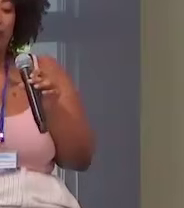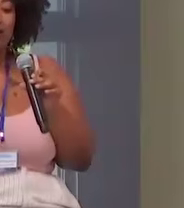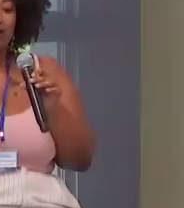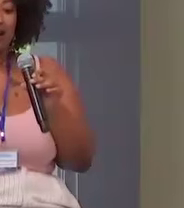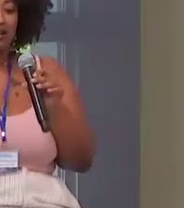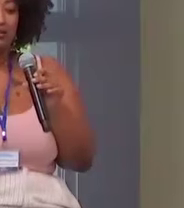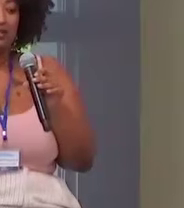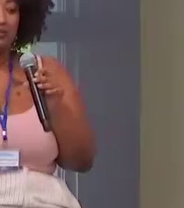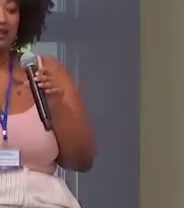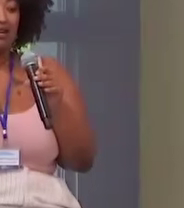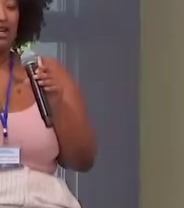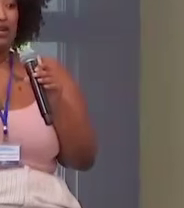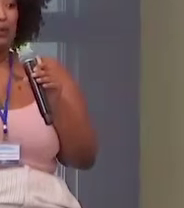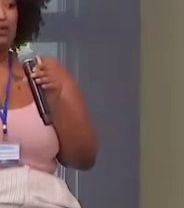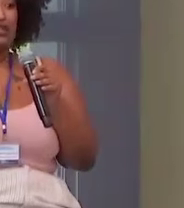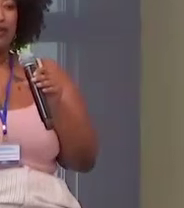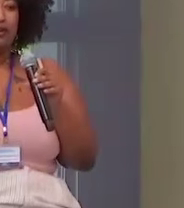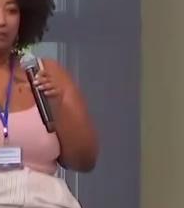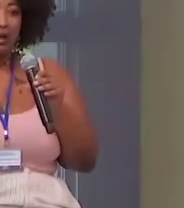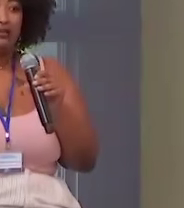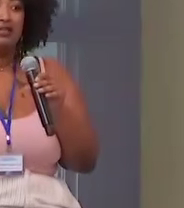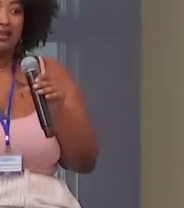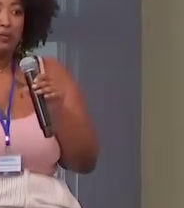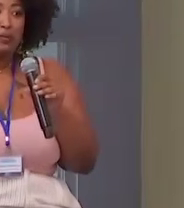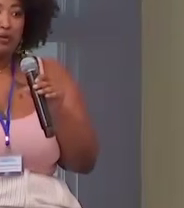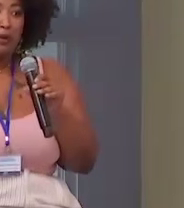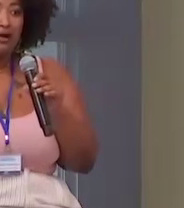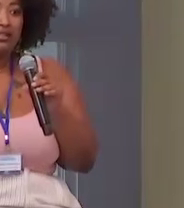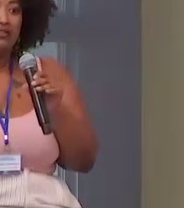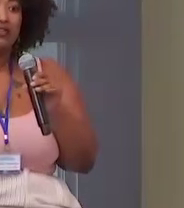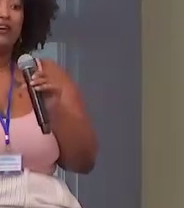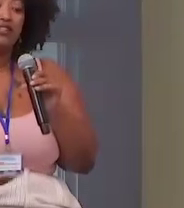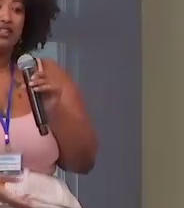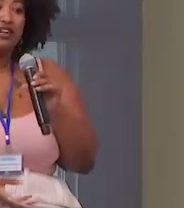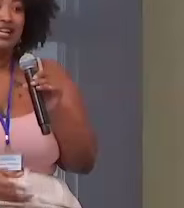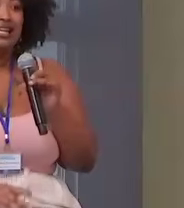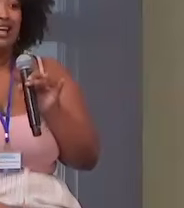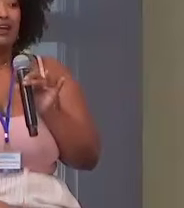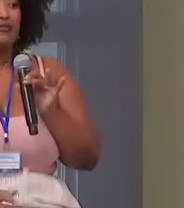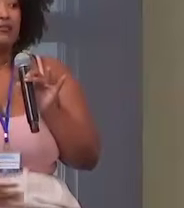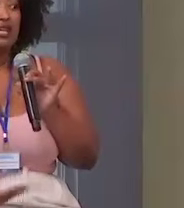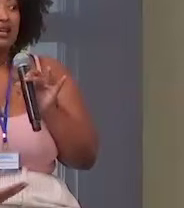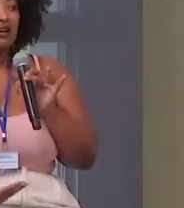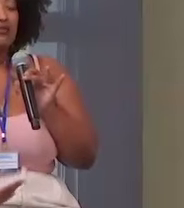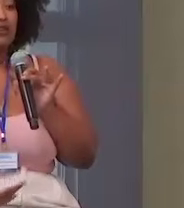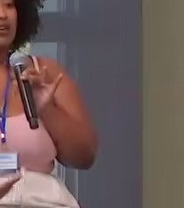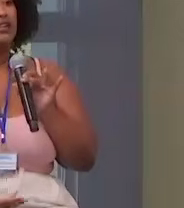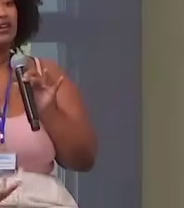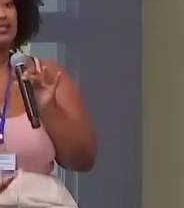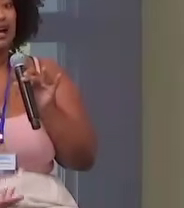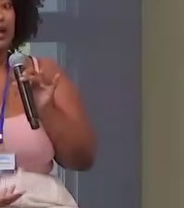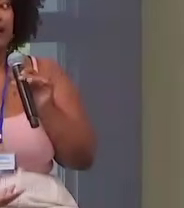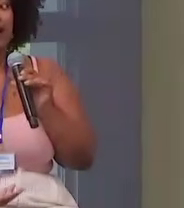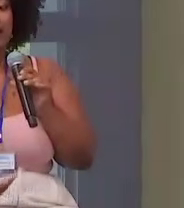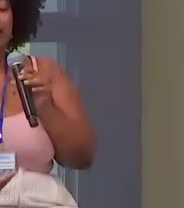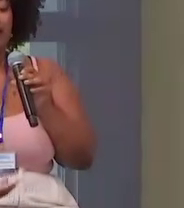talking about whether or not it was something that she felt compelled to tell people about and if it affected her. And for me, for a very